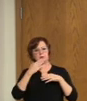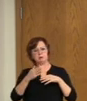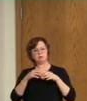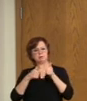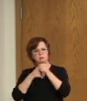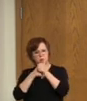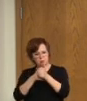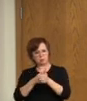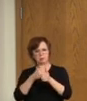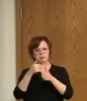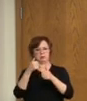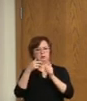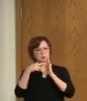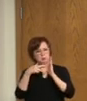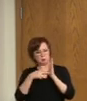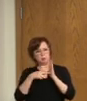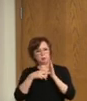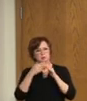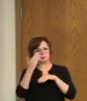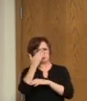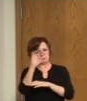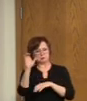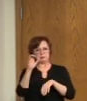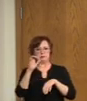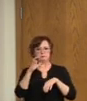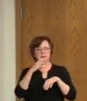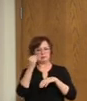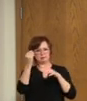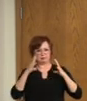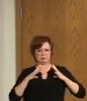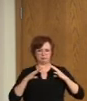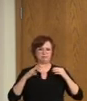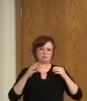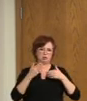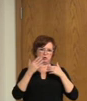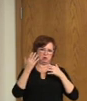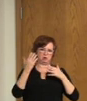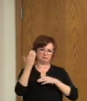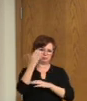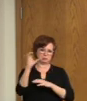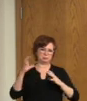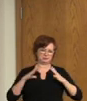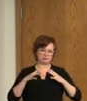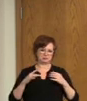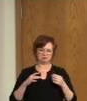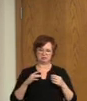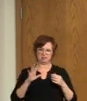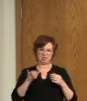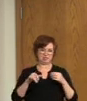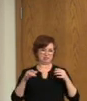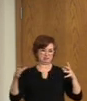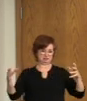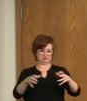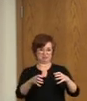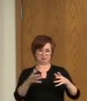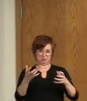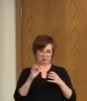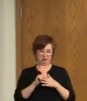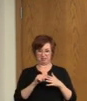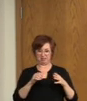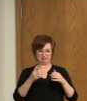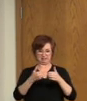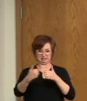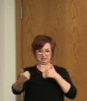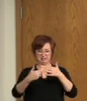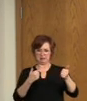season. I know this is not the Christmas that we all want to be spending together. Each year at Christmas time, we all look